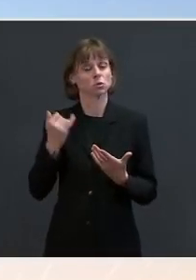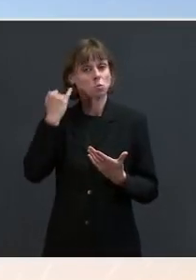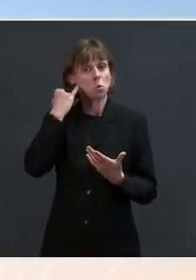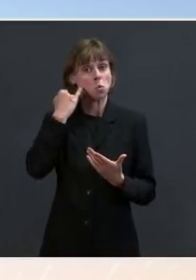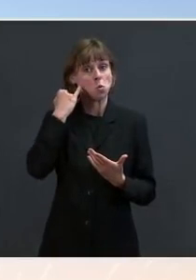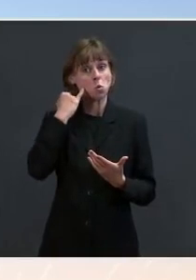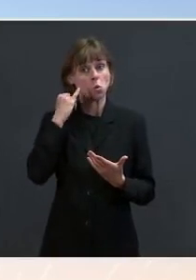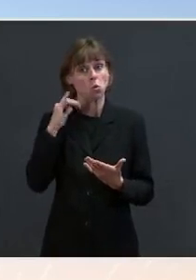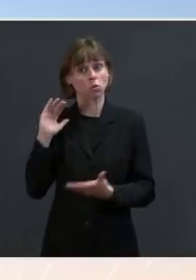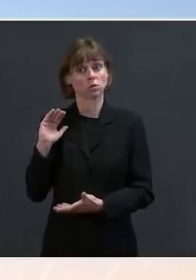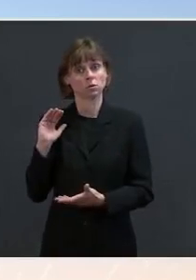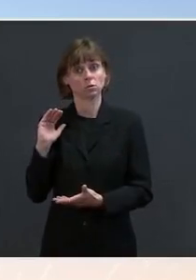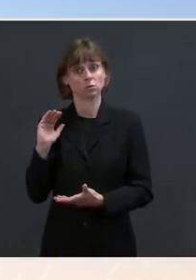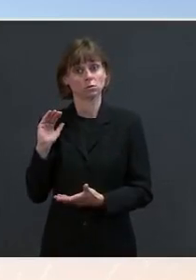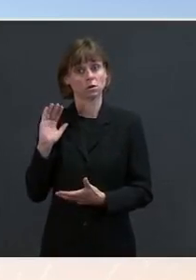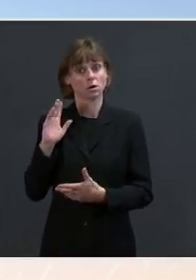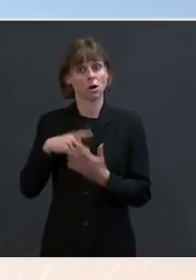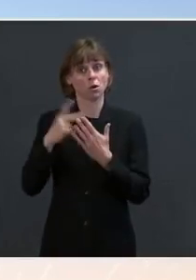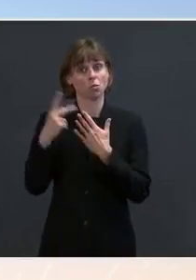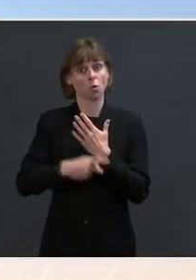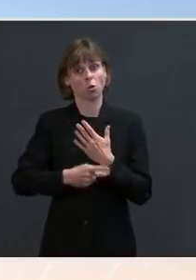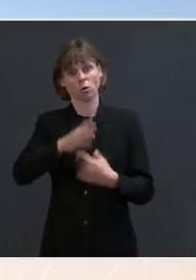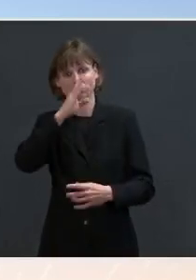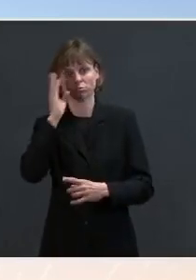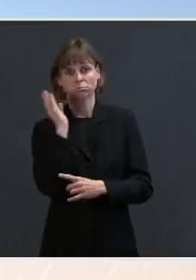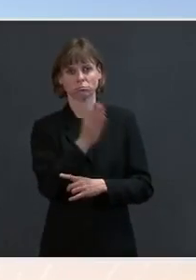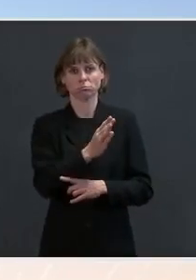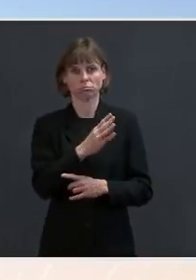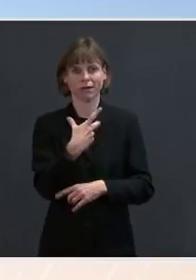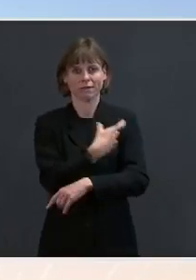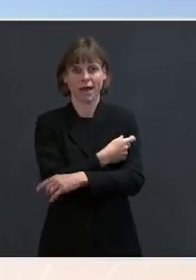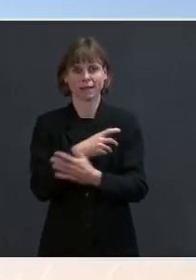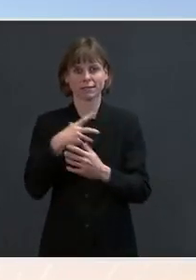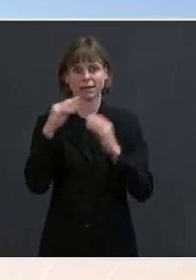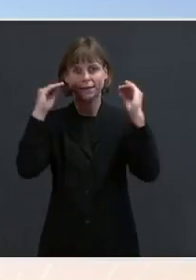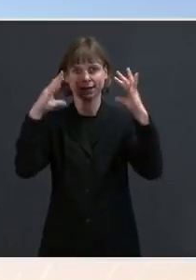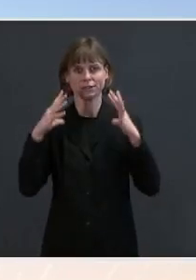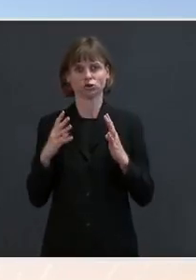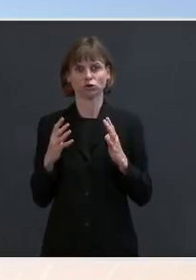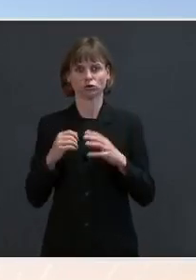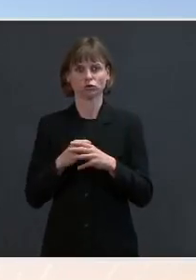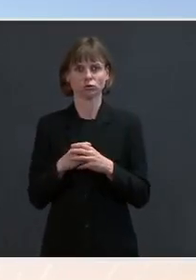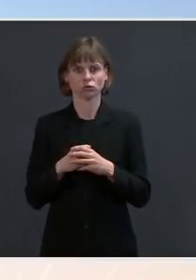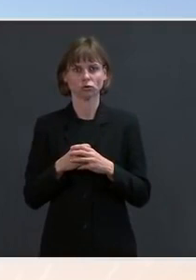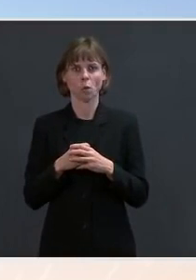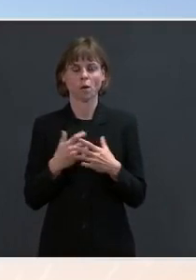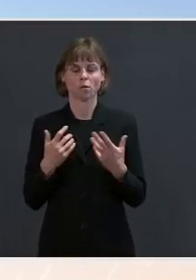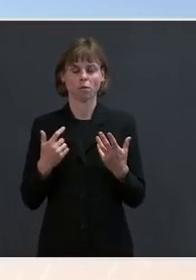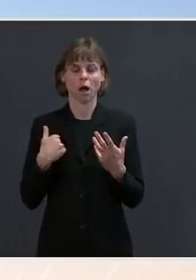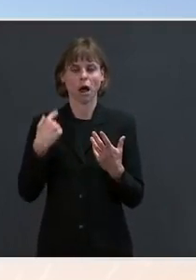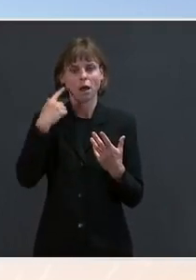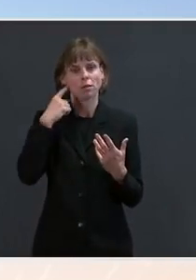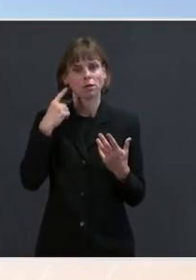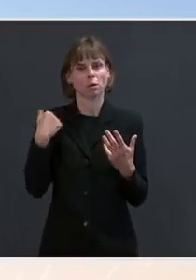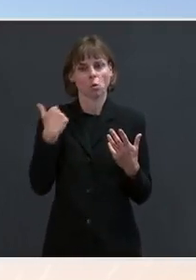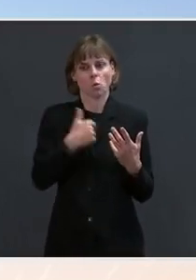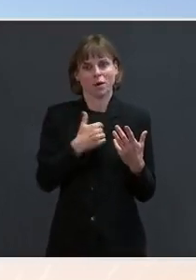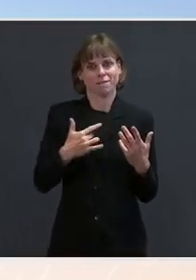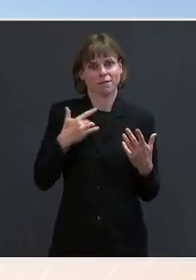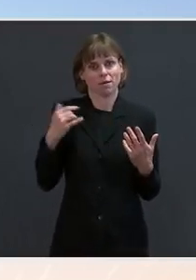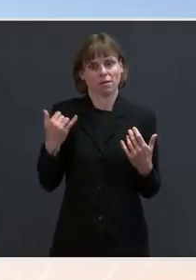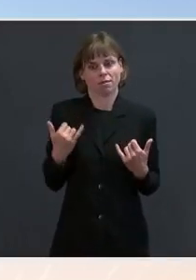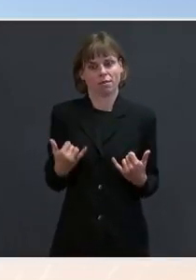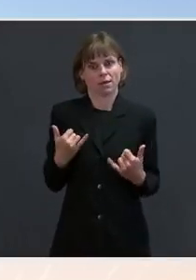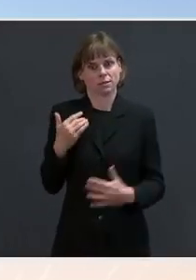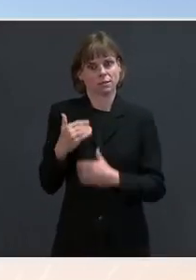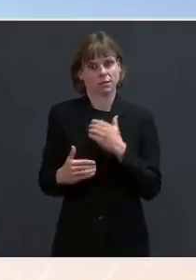and having some sort of program to vaccinate teachers. I think this is the step that we feel is most effective and immediately